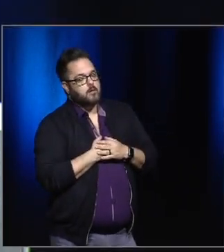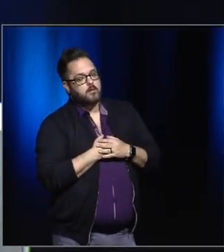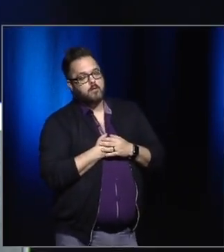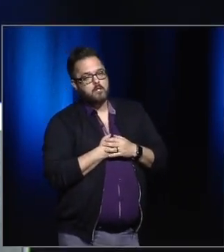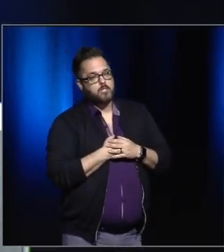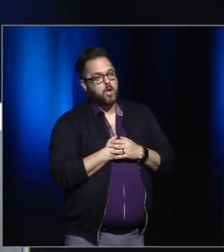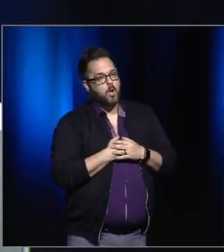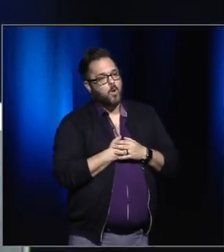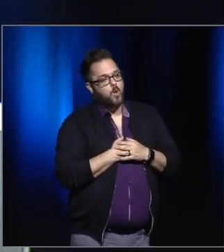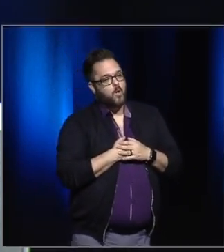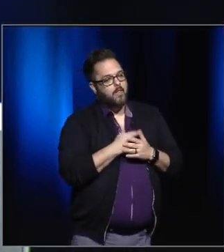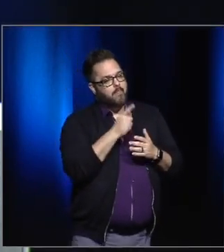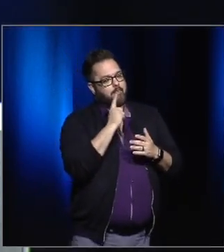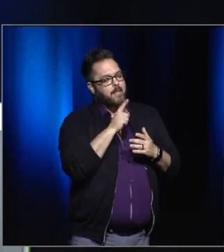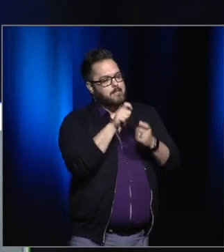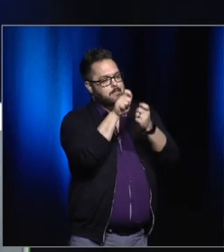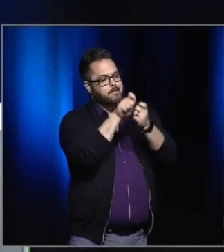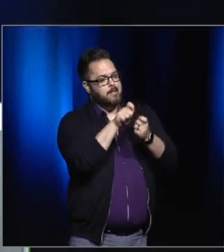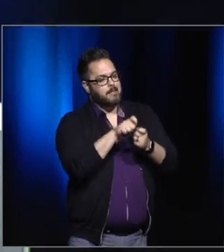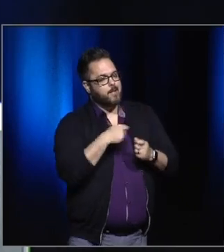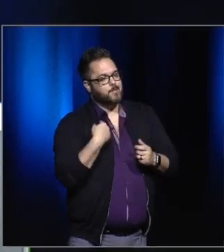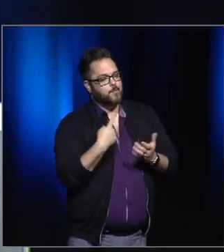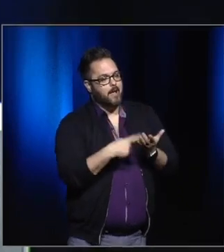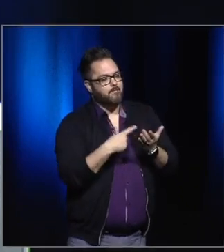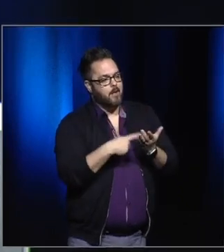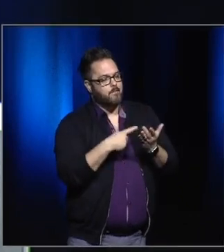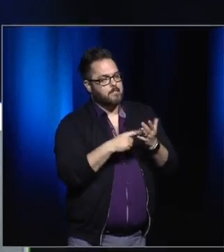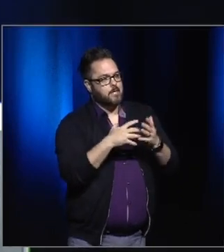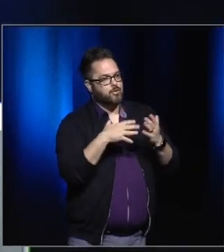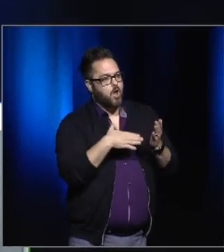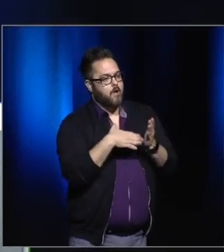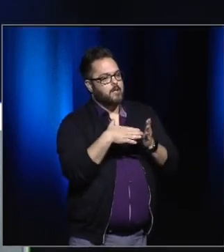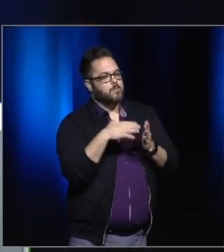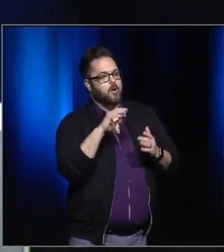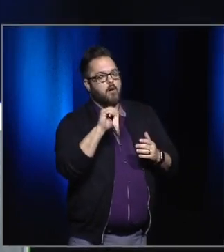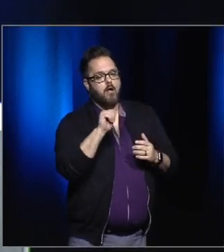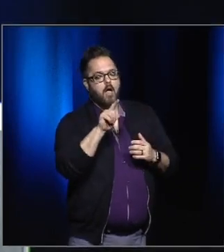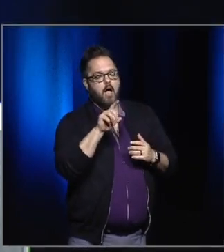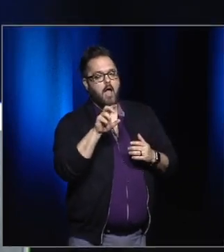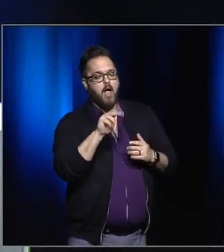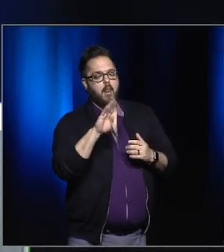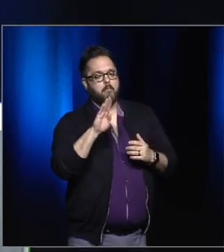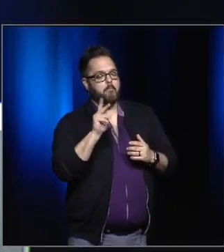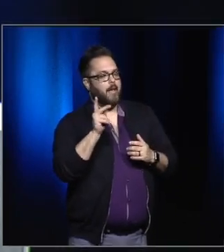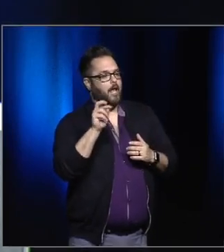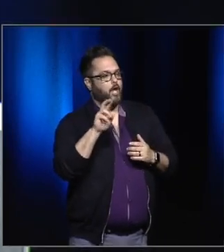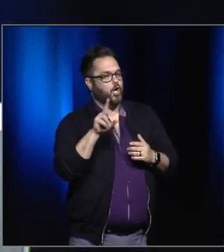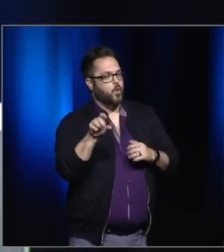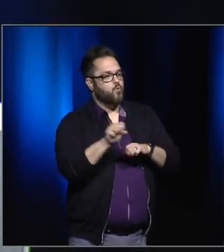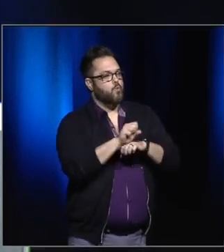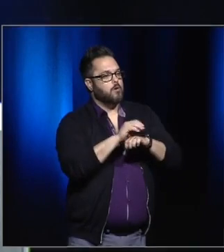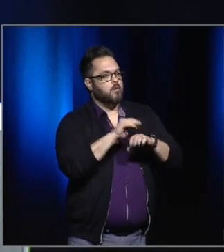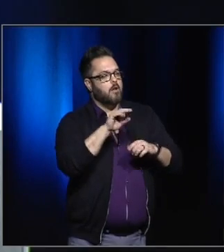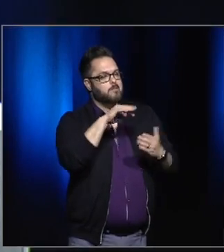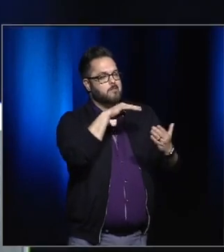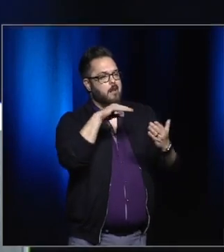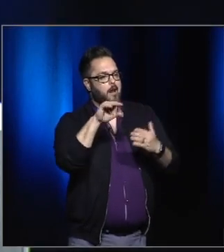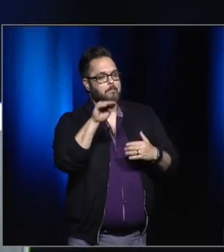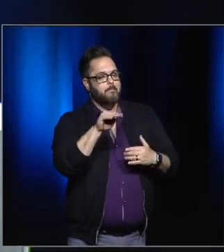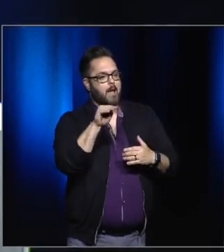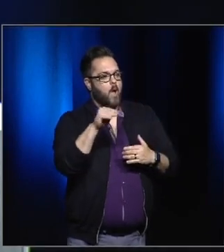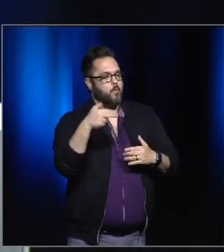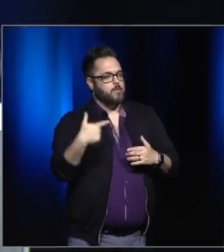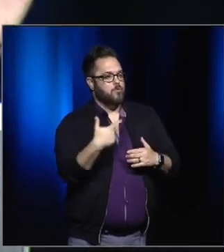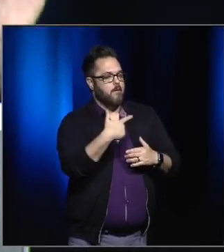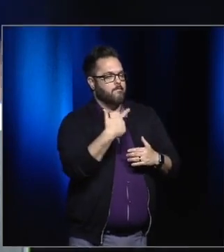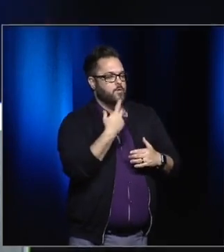Michael? We have this conversation often. So Alan Baker, who had worked on the Māui dolphins for many years, there are